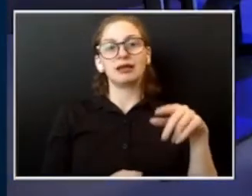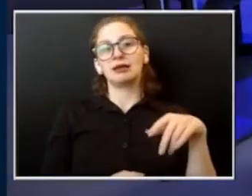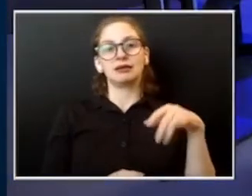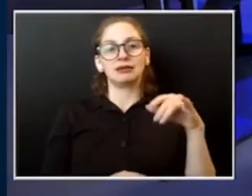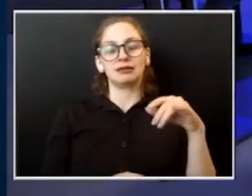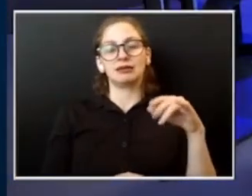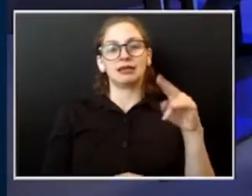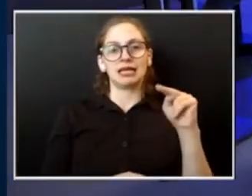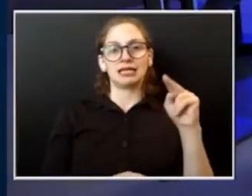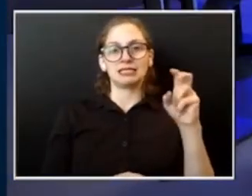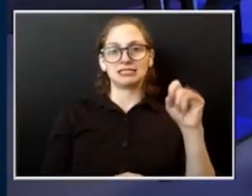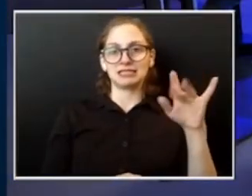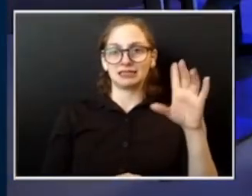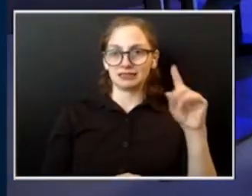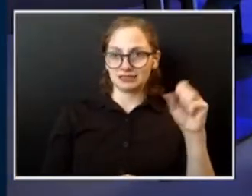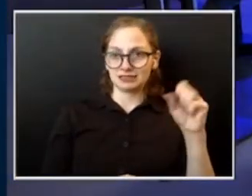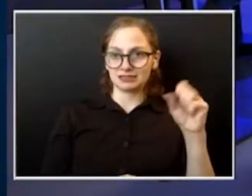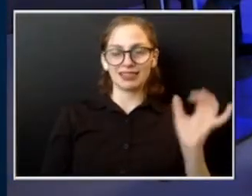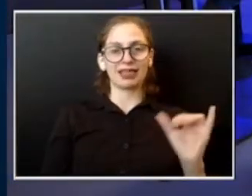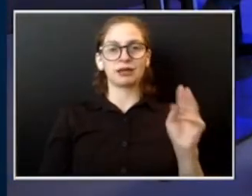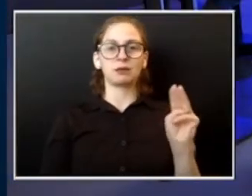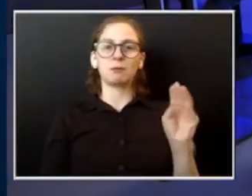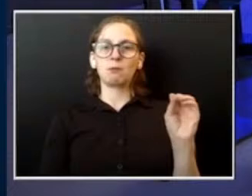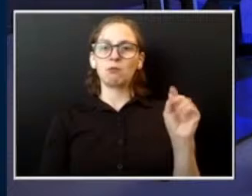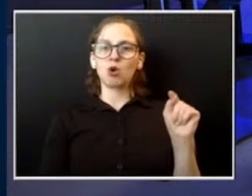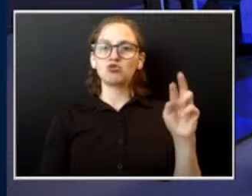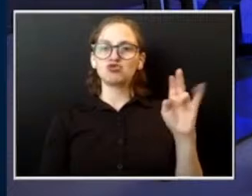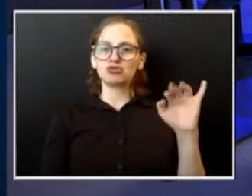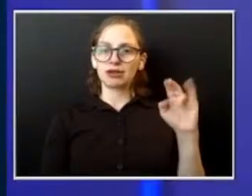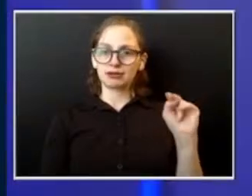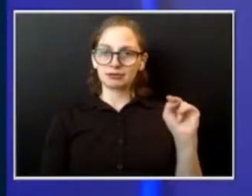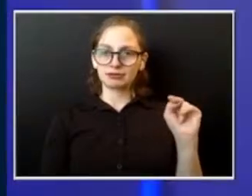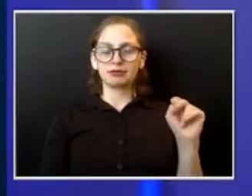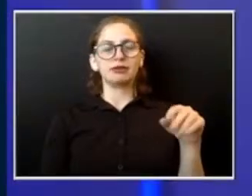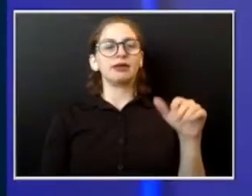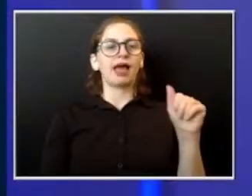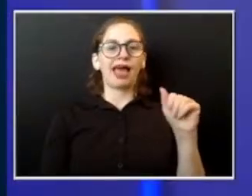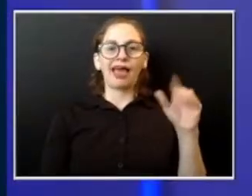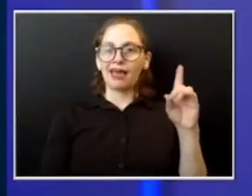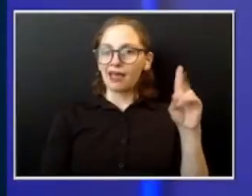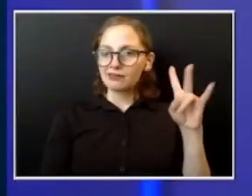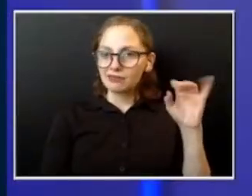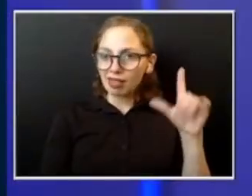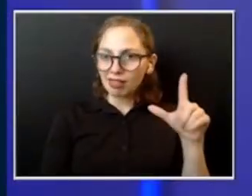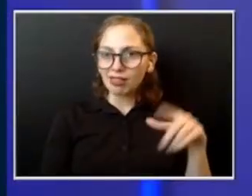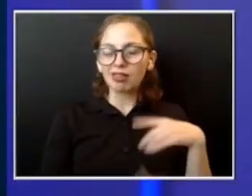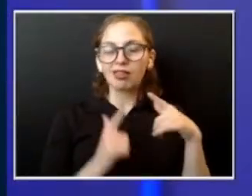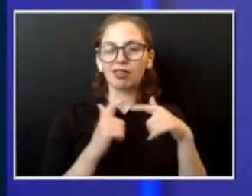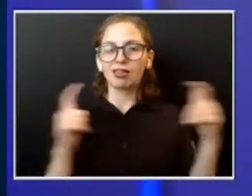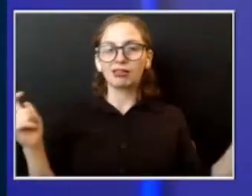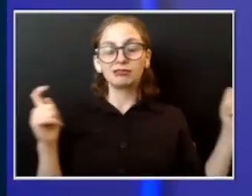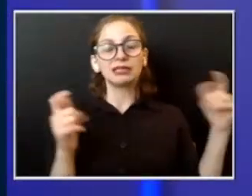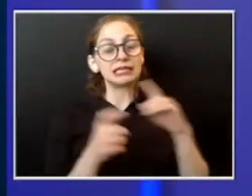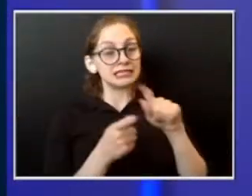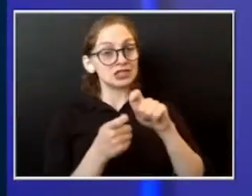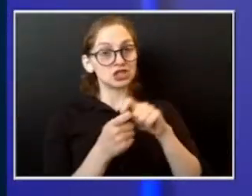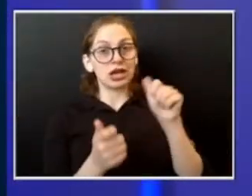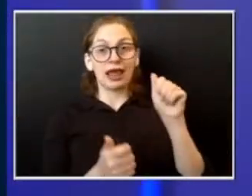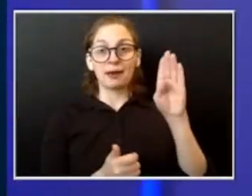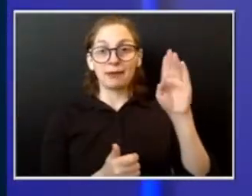and Advil, and all that stuff. Yeah, no doubt. and then certain antibiotics or other medication can cause the Prograf levels to